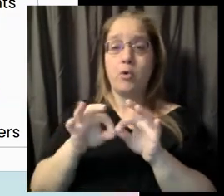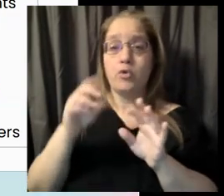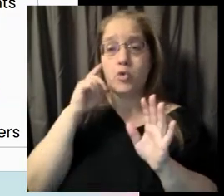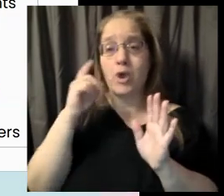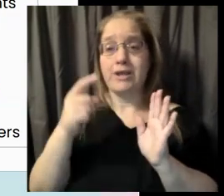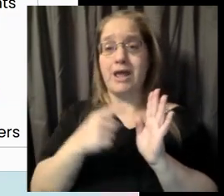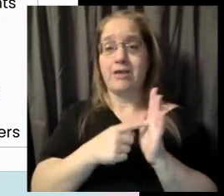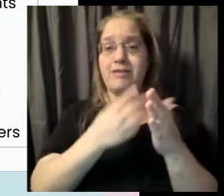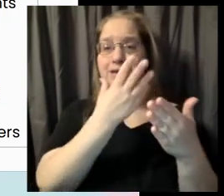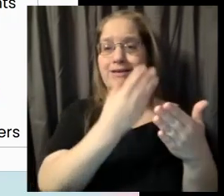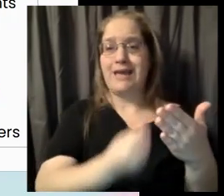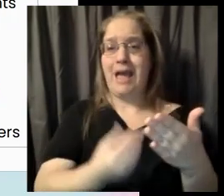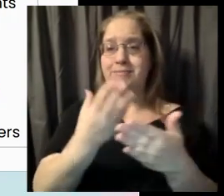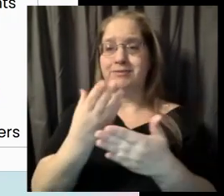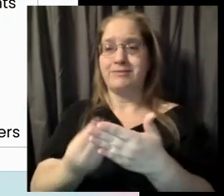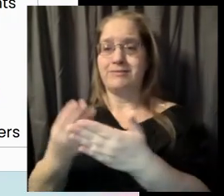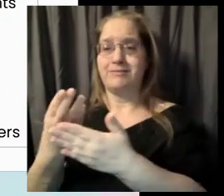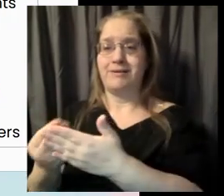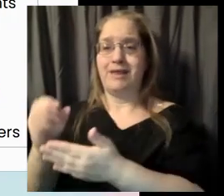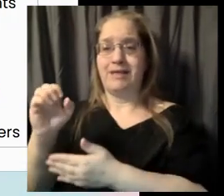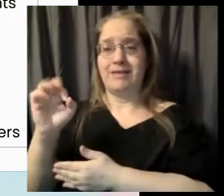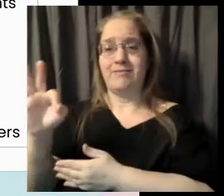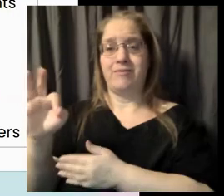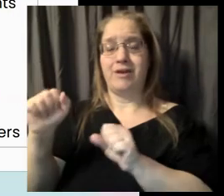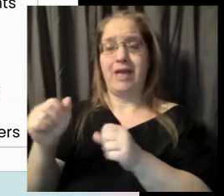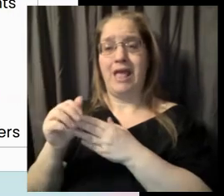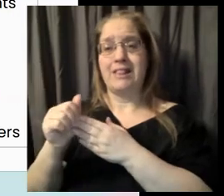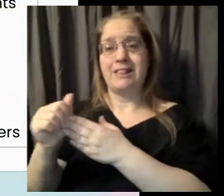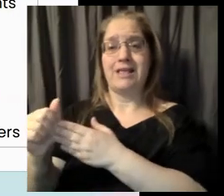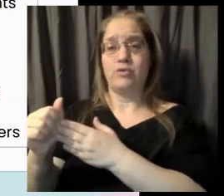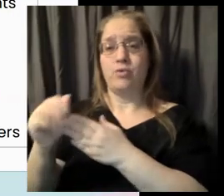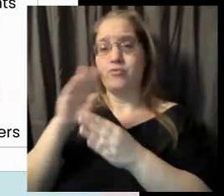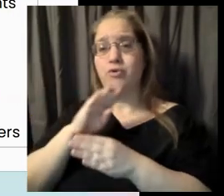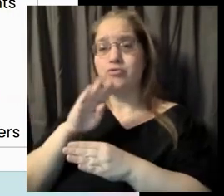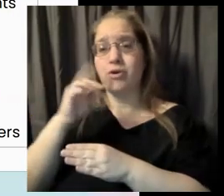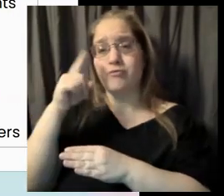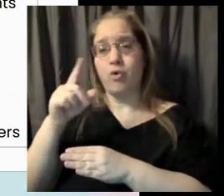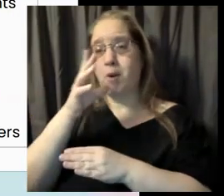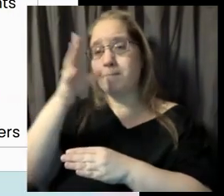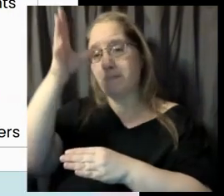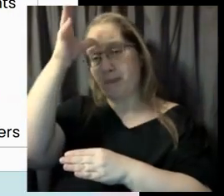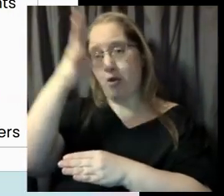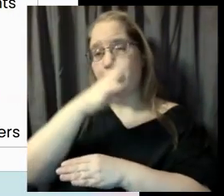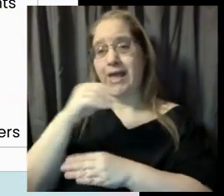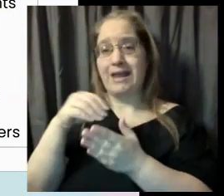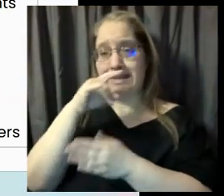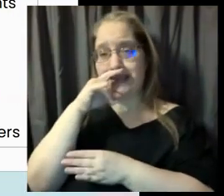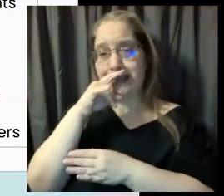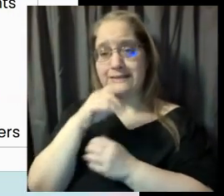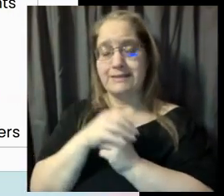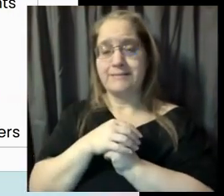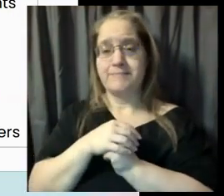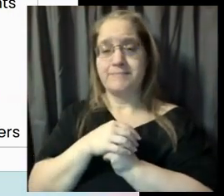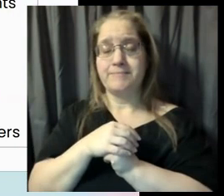that gaps in executive functioning can sometimes lead to frustration for both you and your child. It